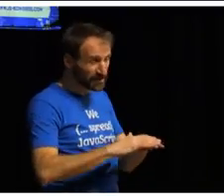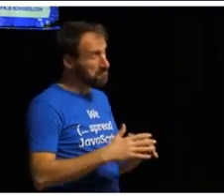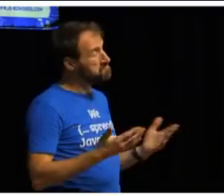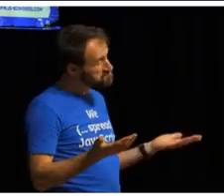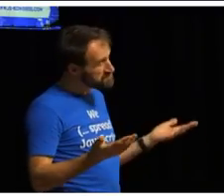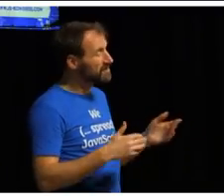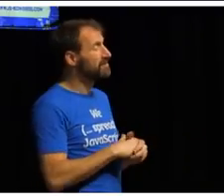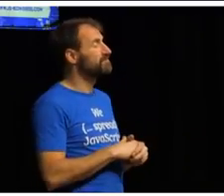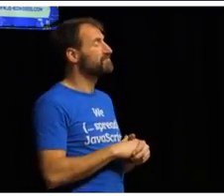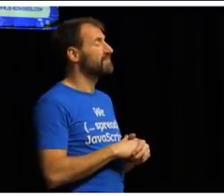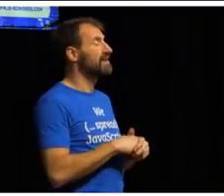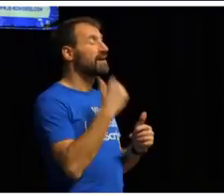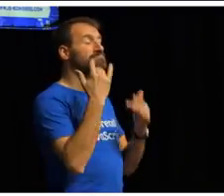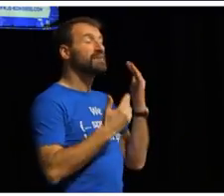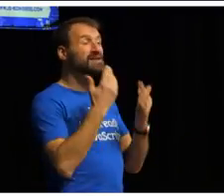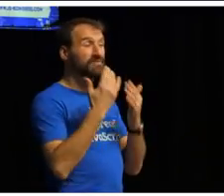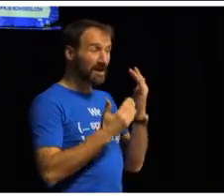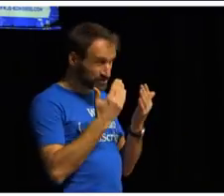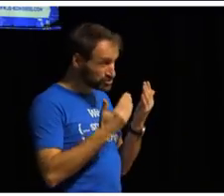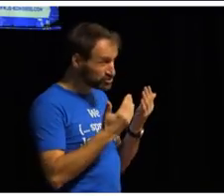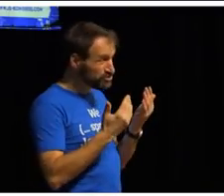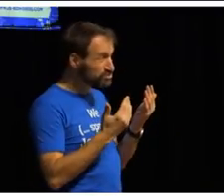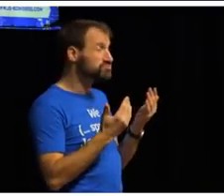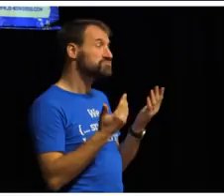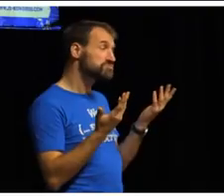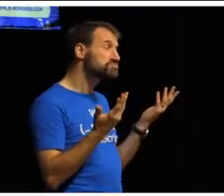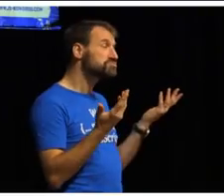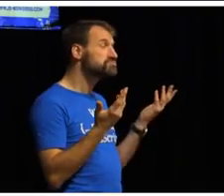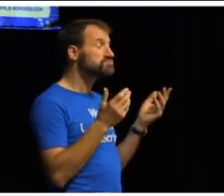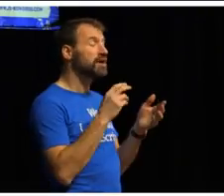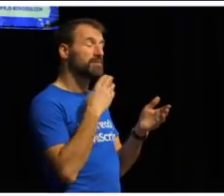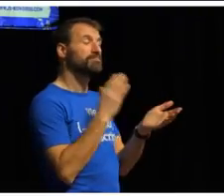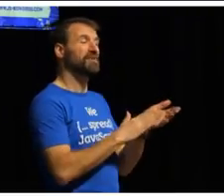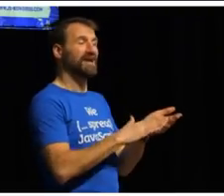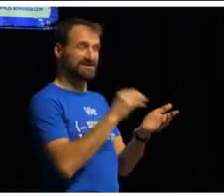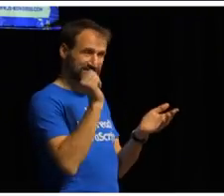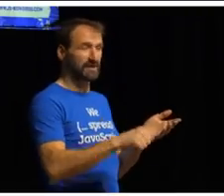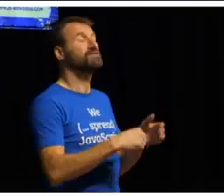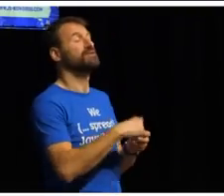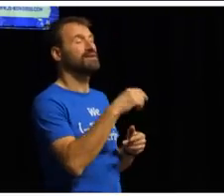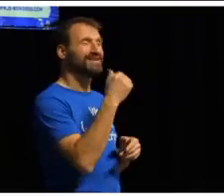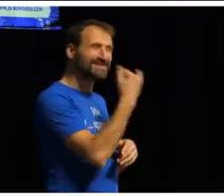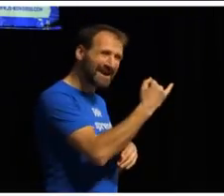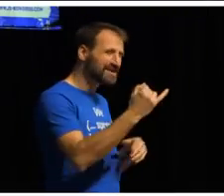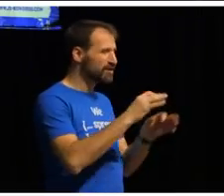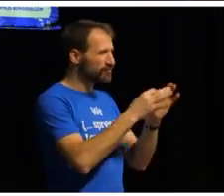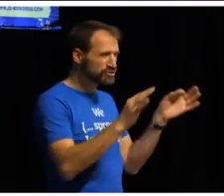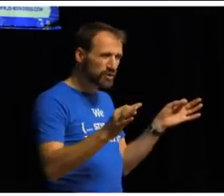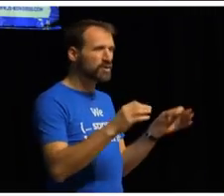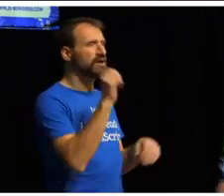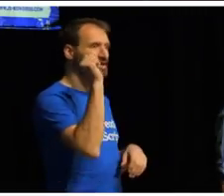It is mathematically provable that you can solve each function with a single hidden